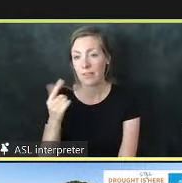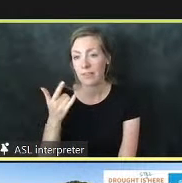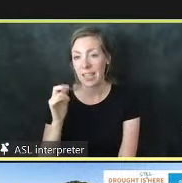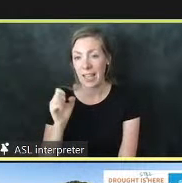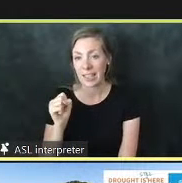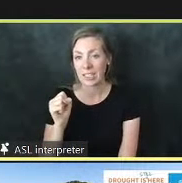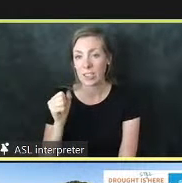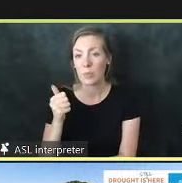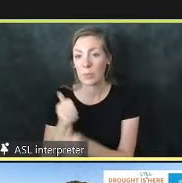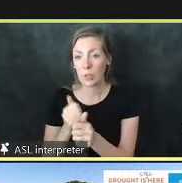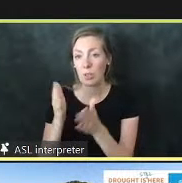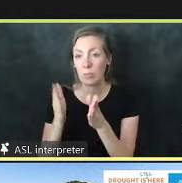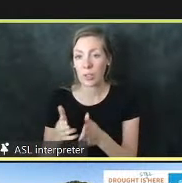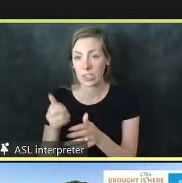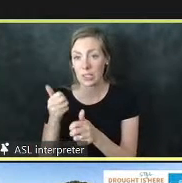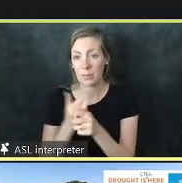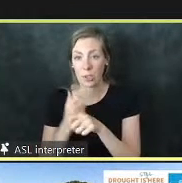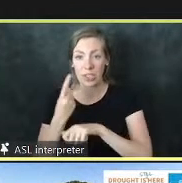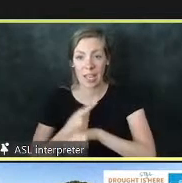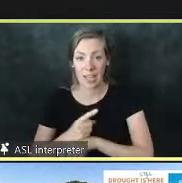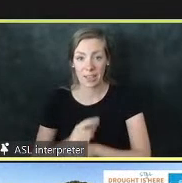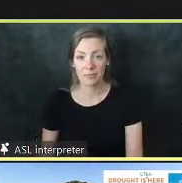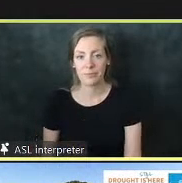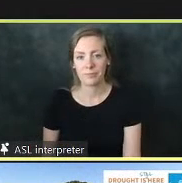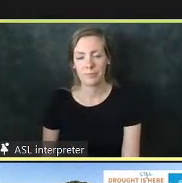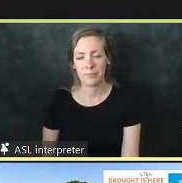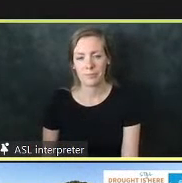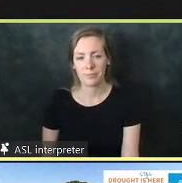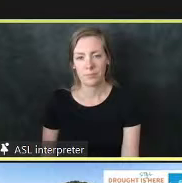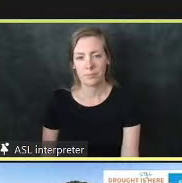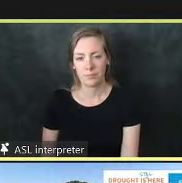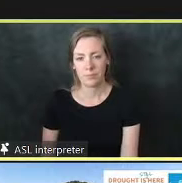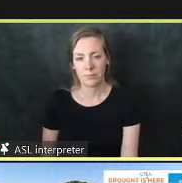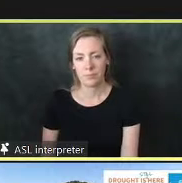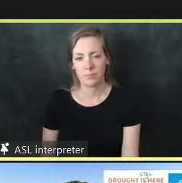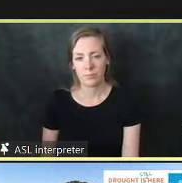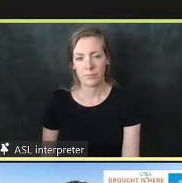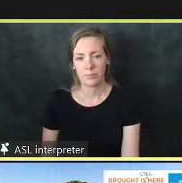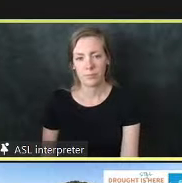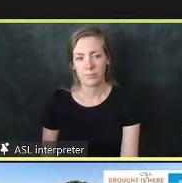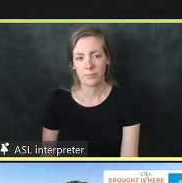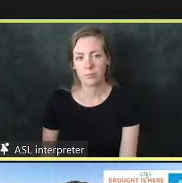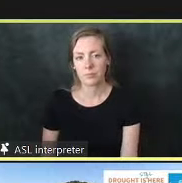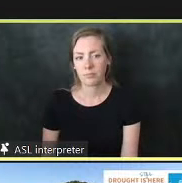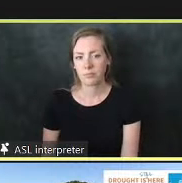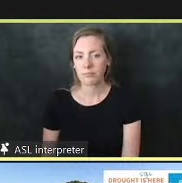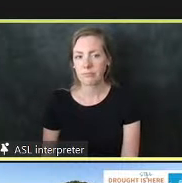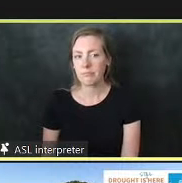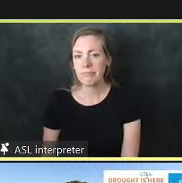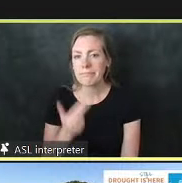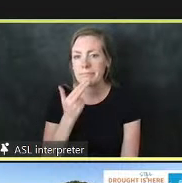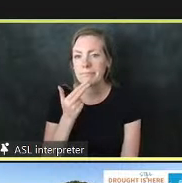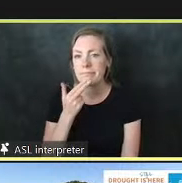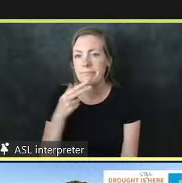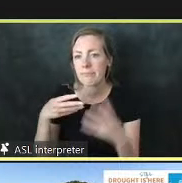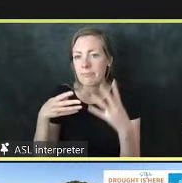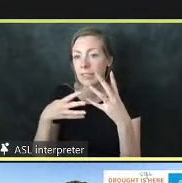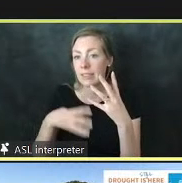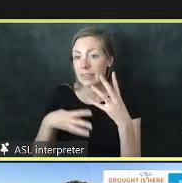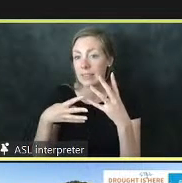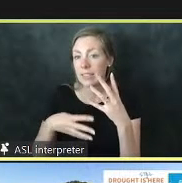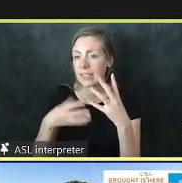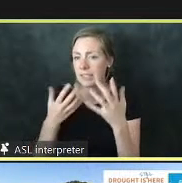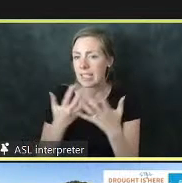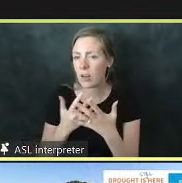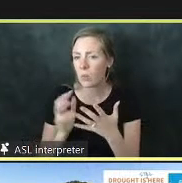day. cuánto están usando. So, Next tratar de slide, checar please. si las personas en su casa están usando Even por día. small leaks can Hasta waste cosas quite a de bit of